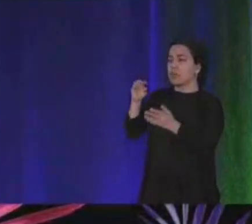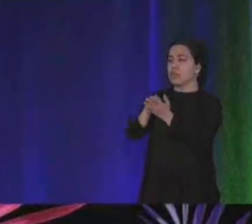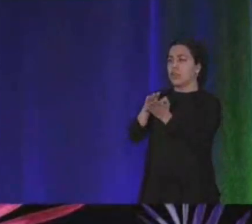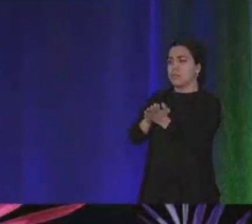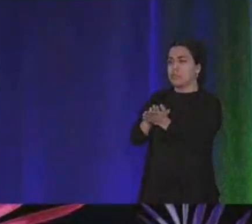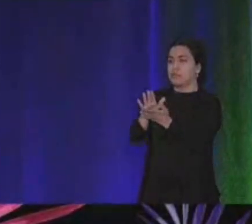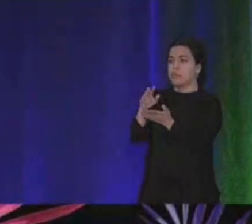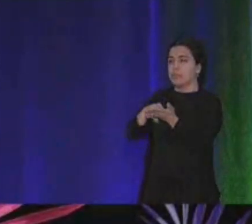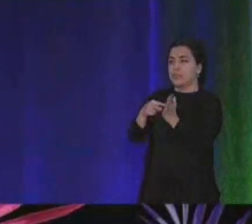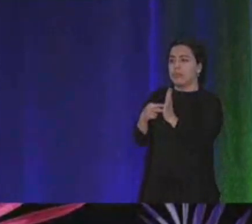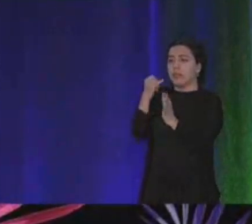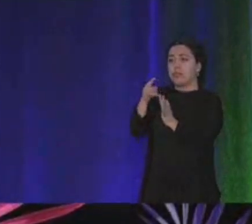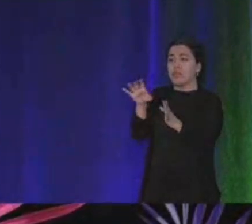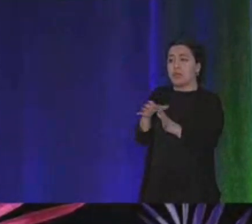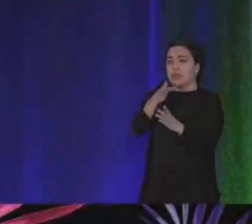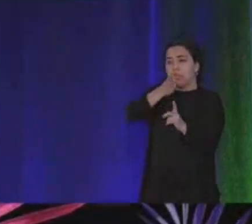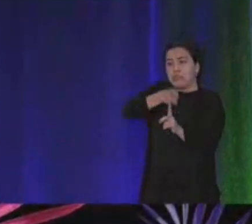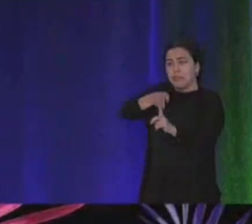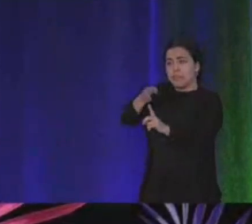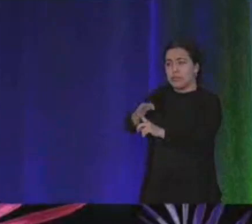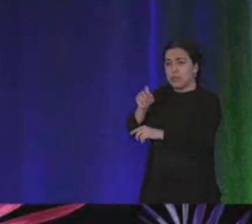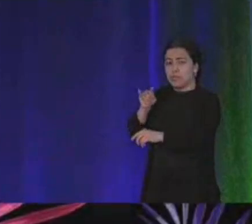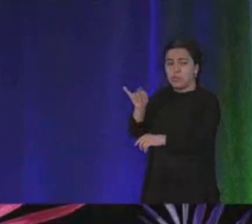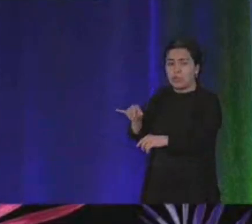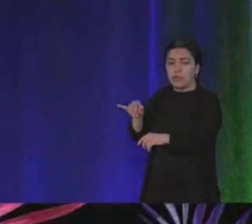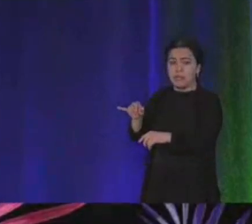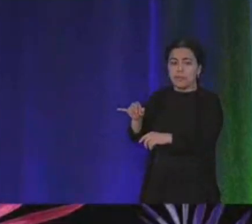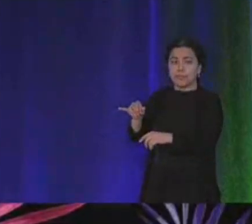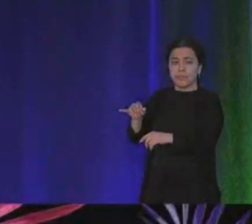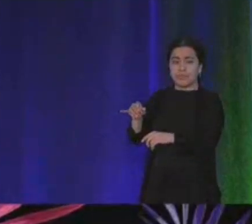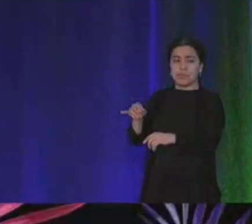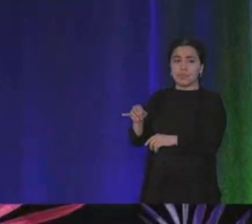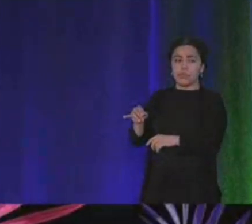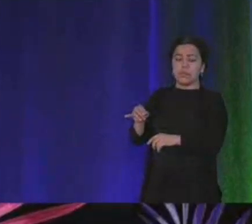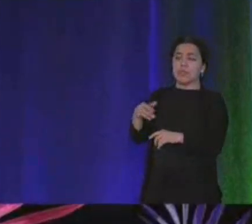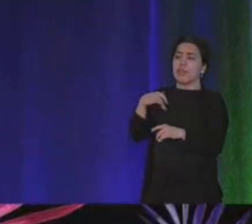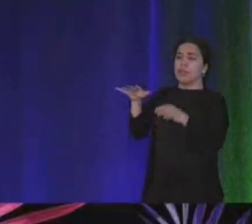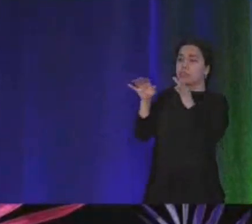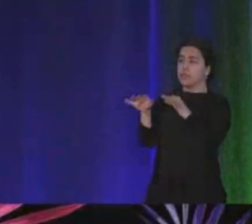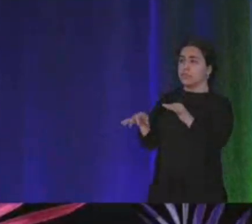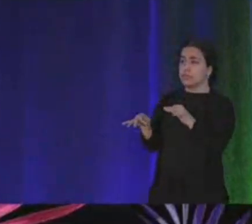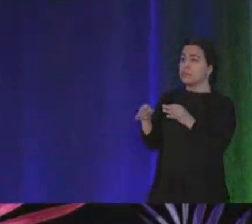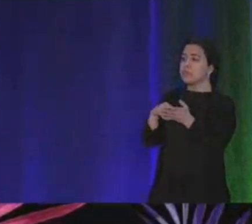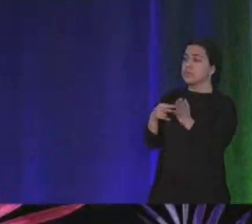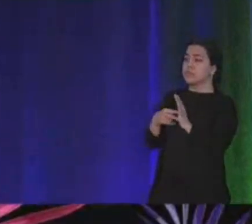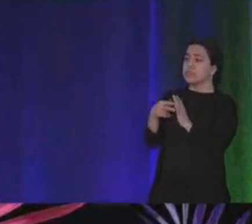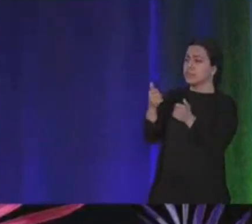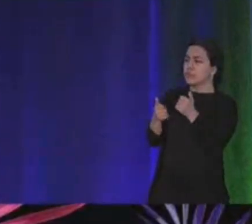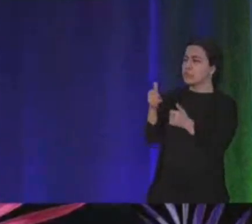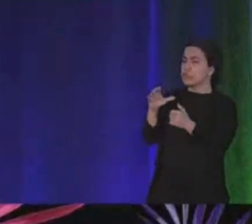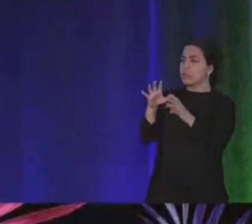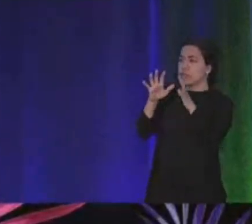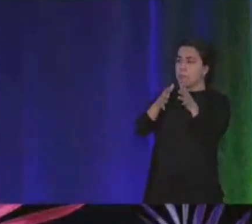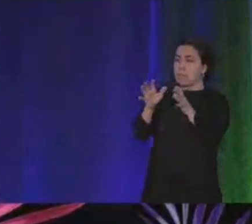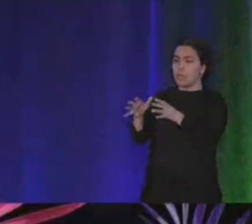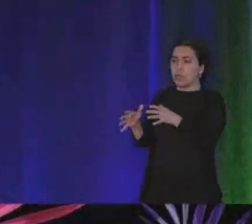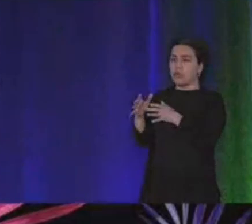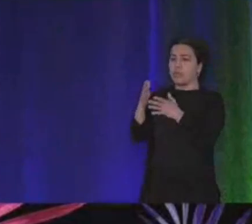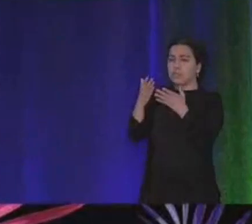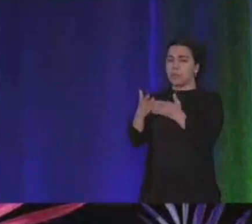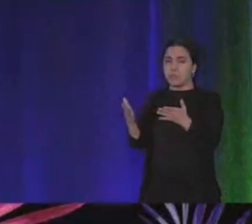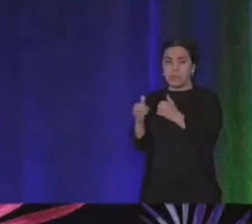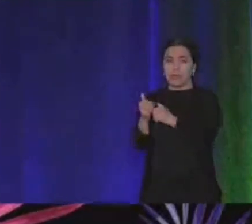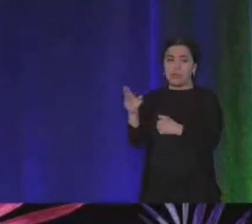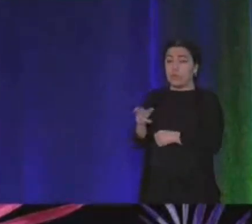If you go into like individual story, there's like, the definition of what component that is, and there's like props and how to use